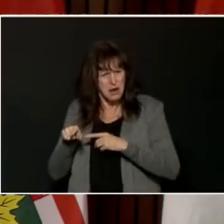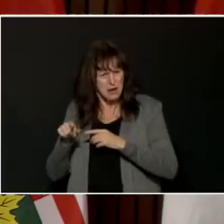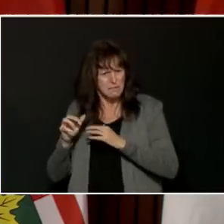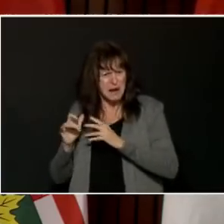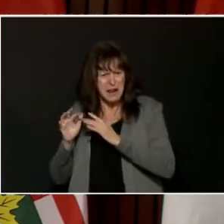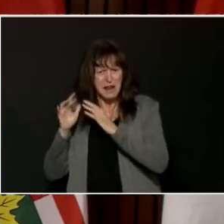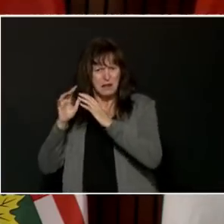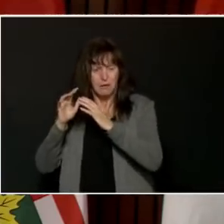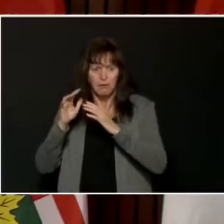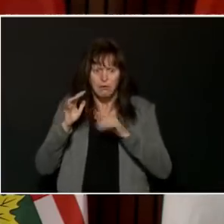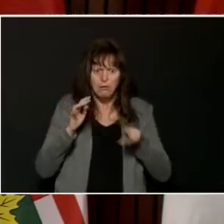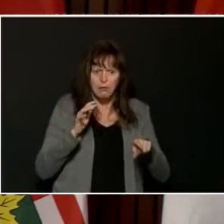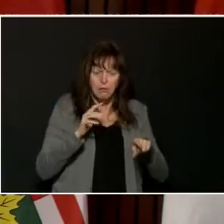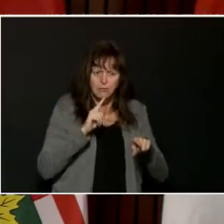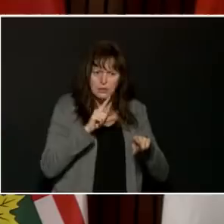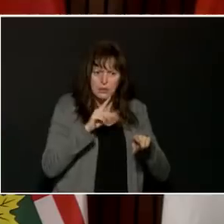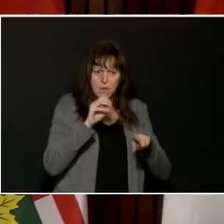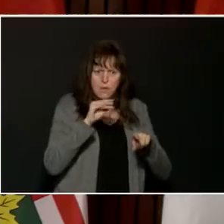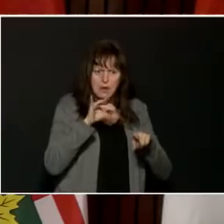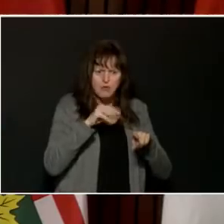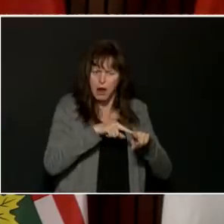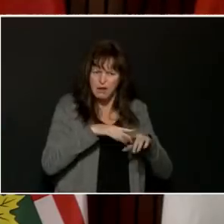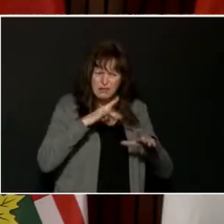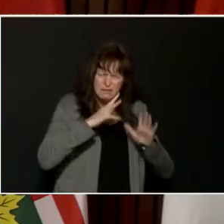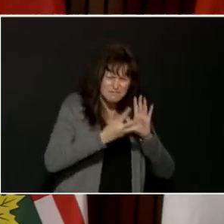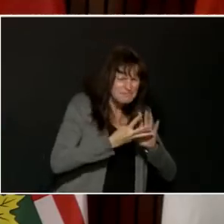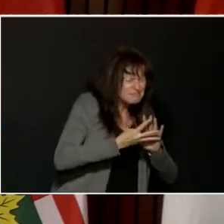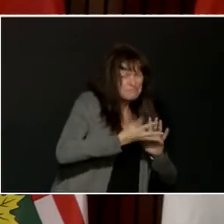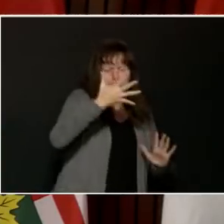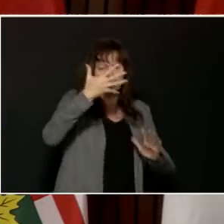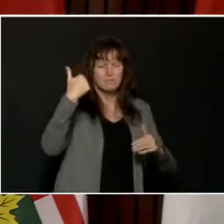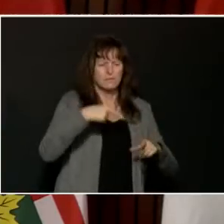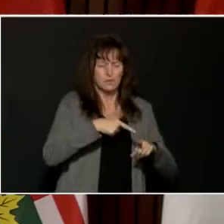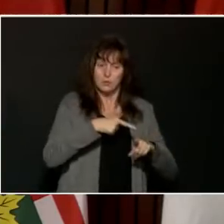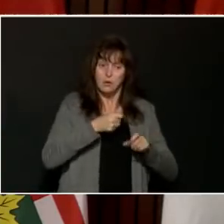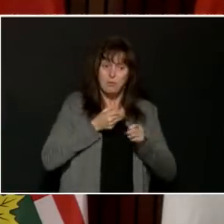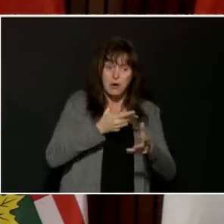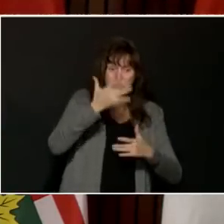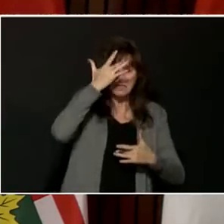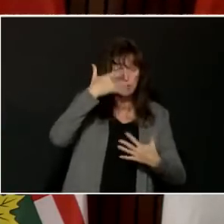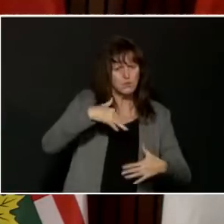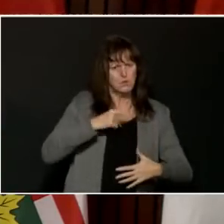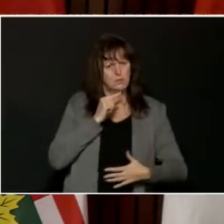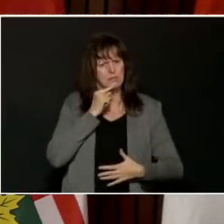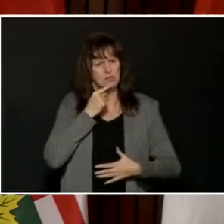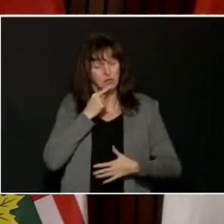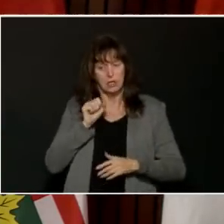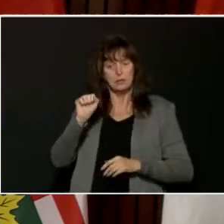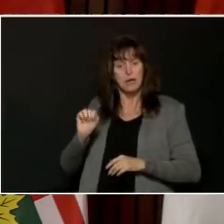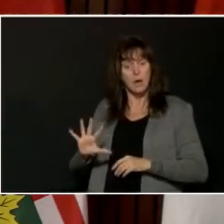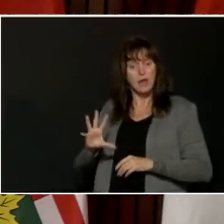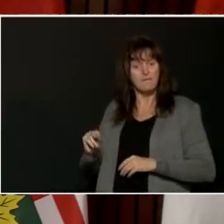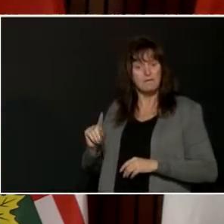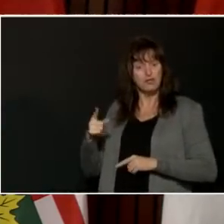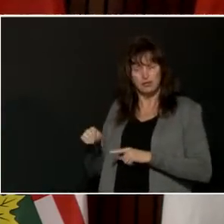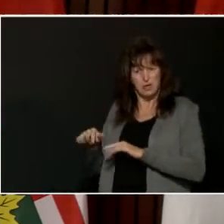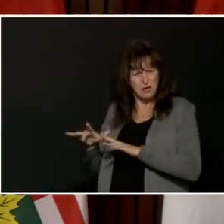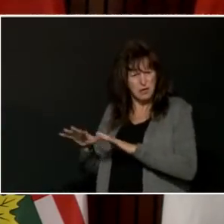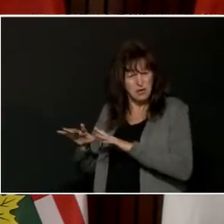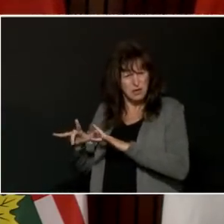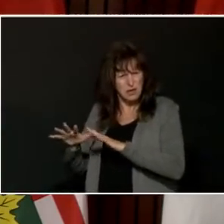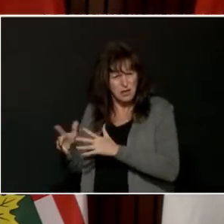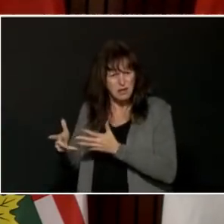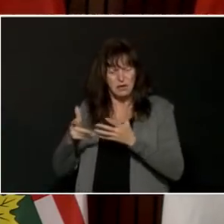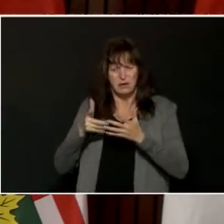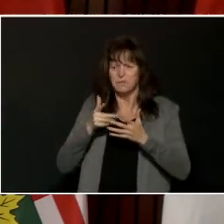disease. Hospital rates have risen in South Africa, where it first took hold. It's not just a case of the sniffles.